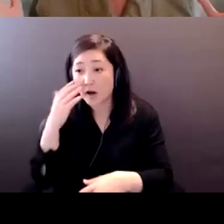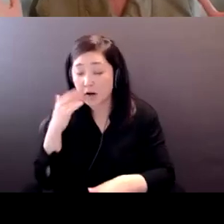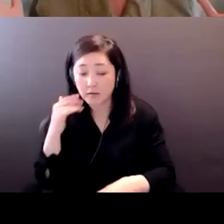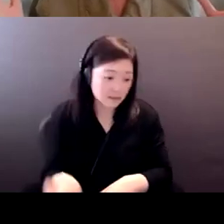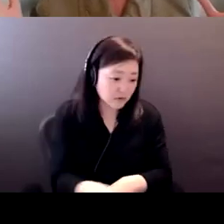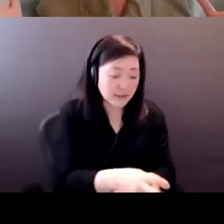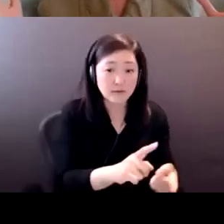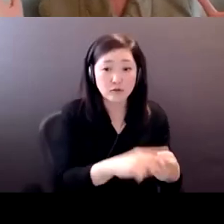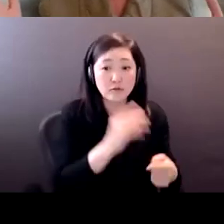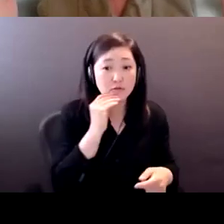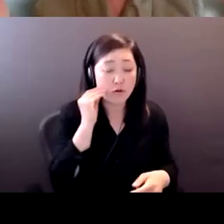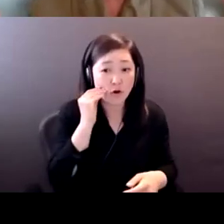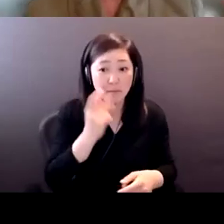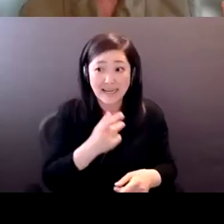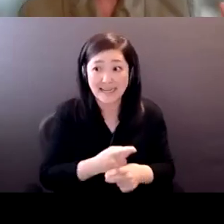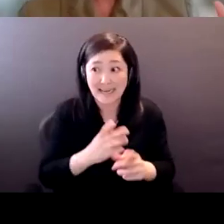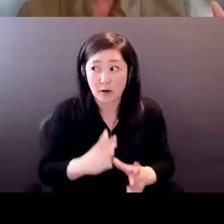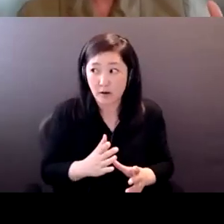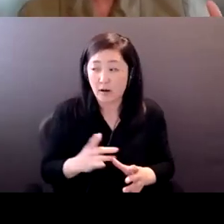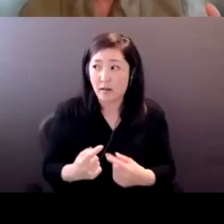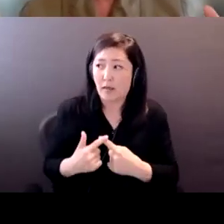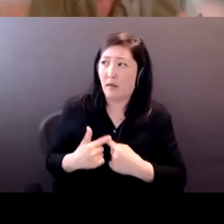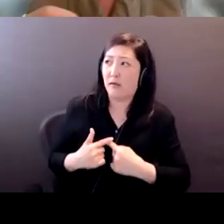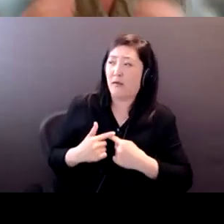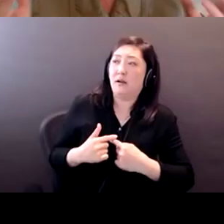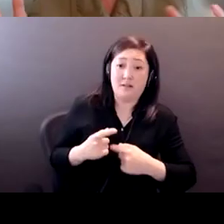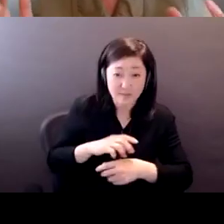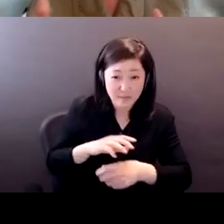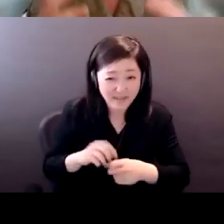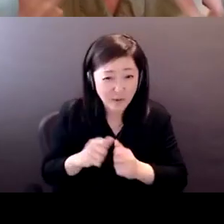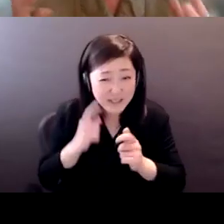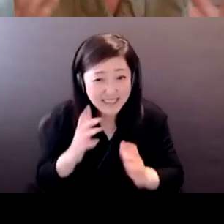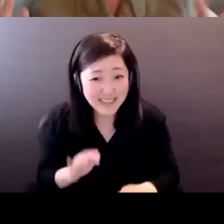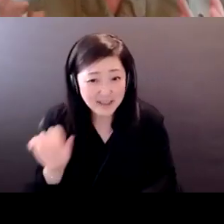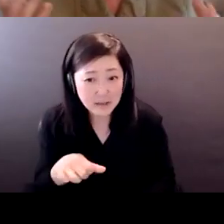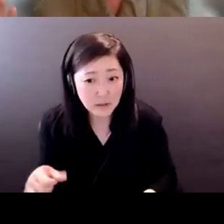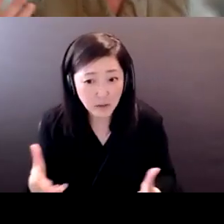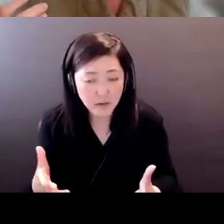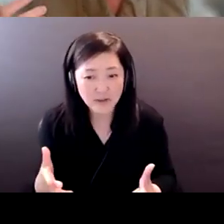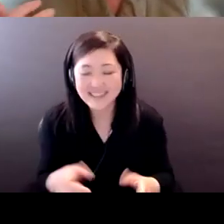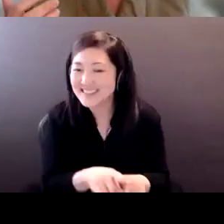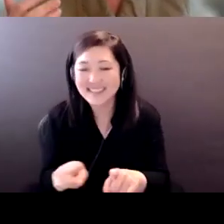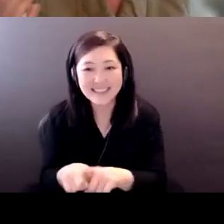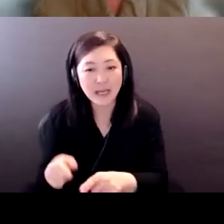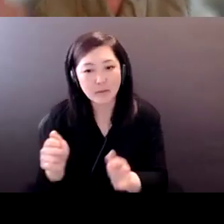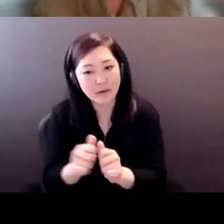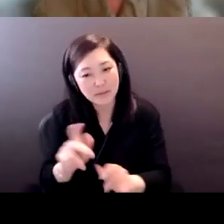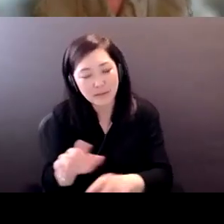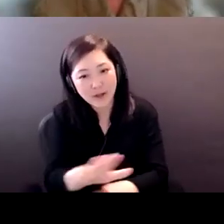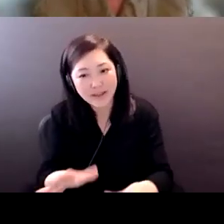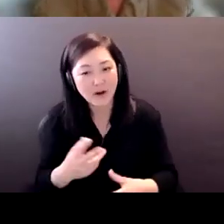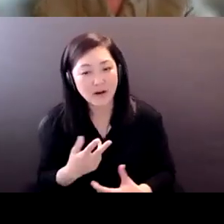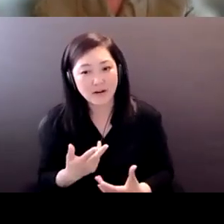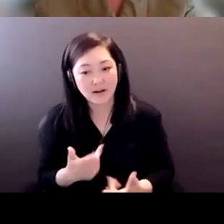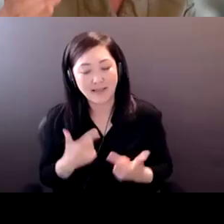will be relied upon very heavily. Have they been involved in the decision around that? Well, the same is true for so many aspects of people's lives. People want voice